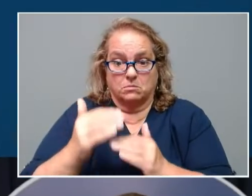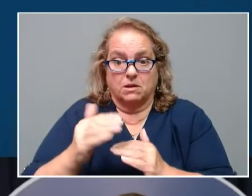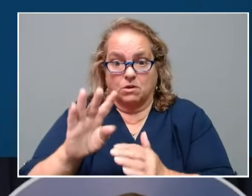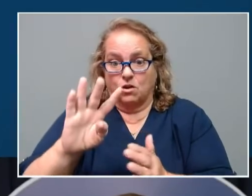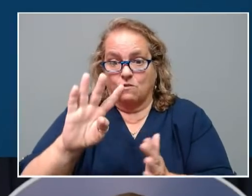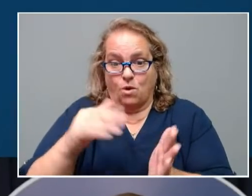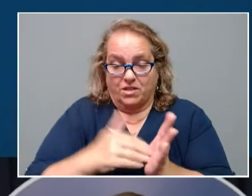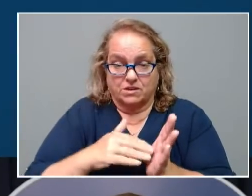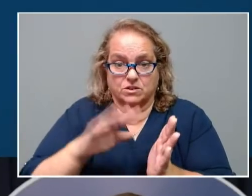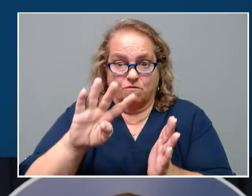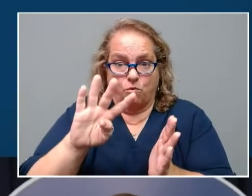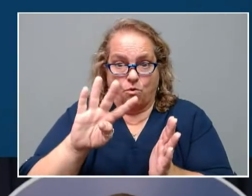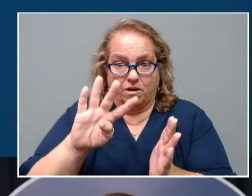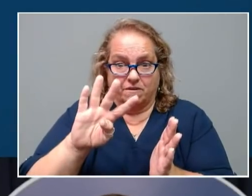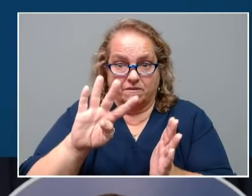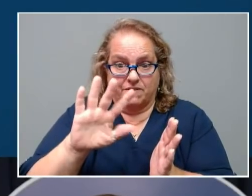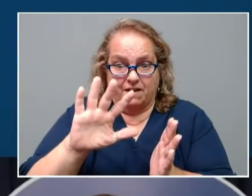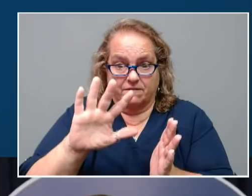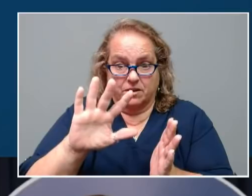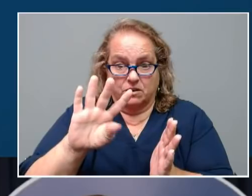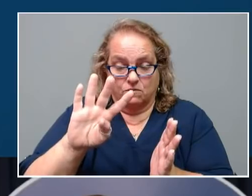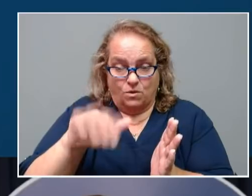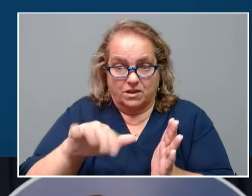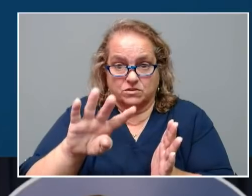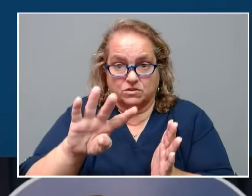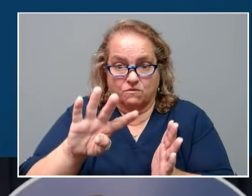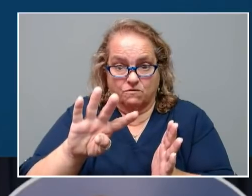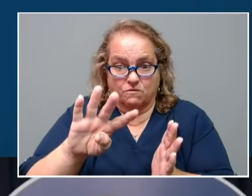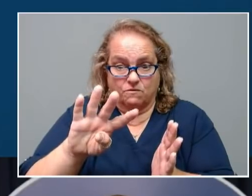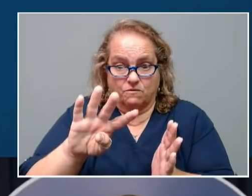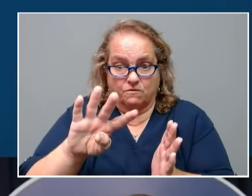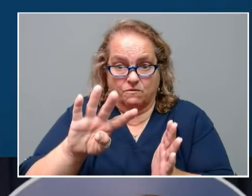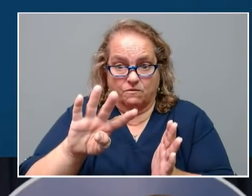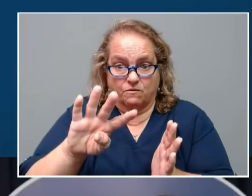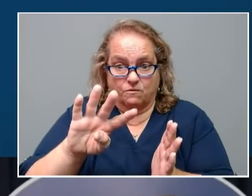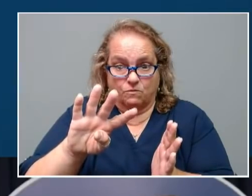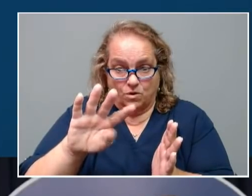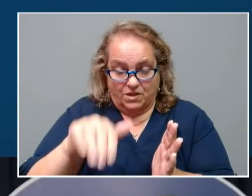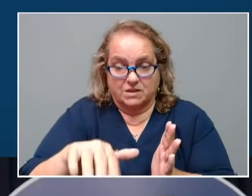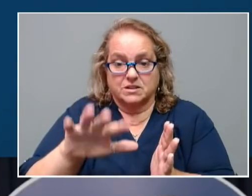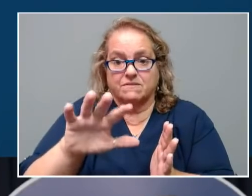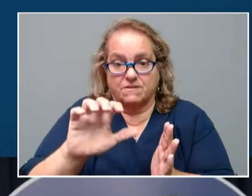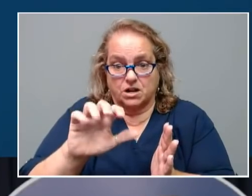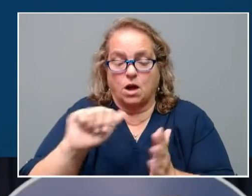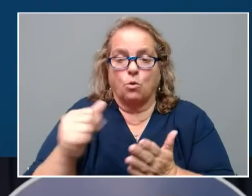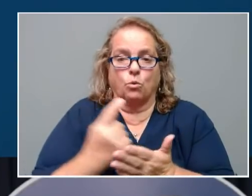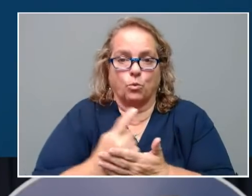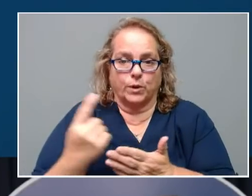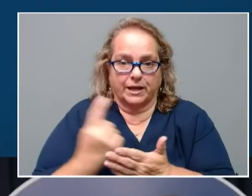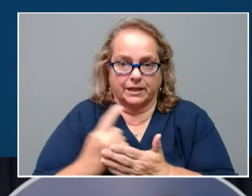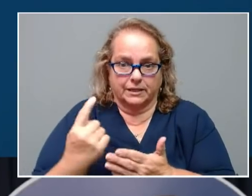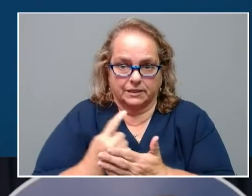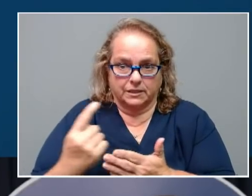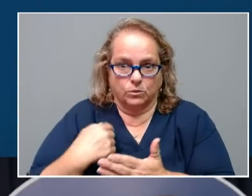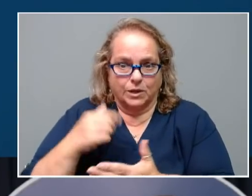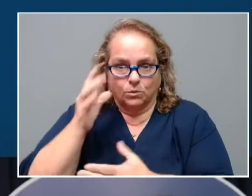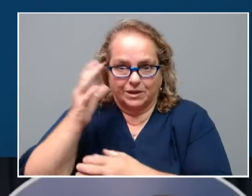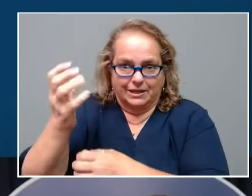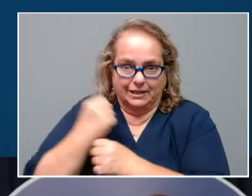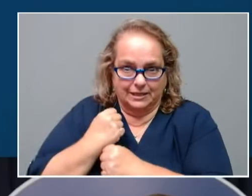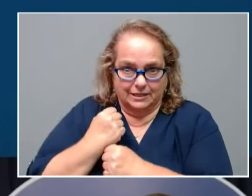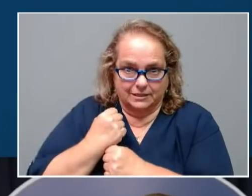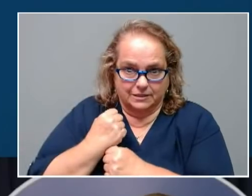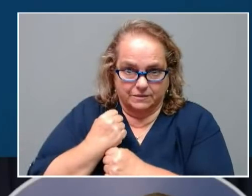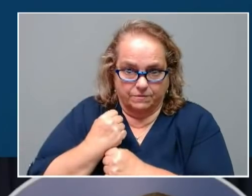4,500 treatments a week. And that which we're thinking about 4,500 a week. You can see we've already